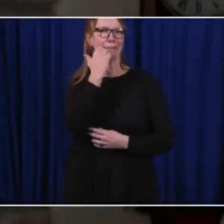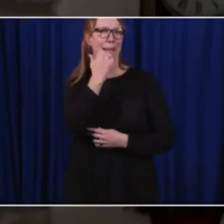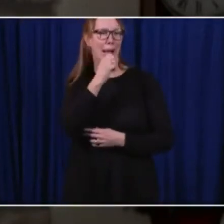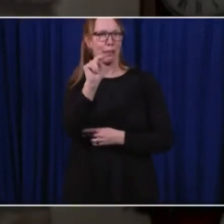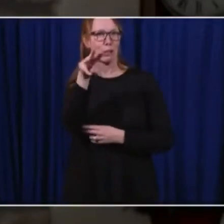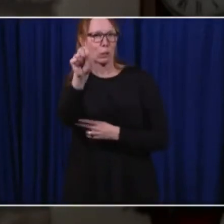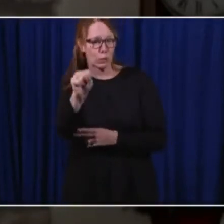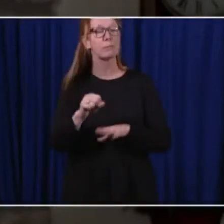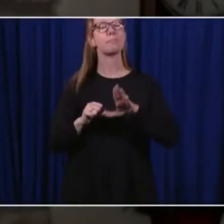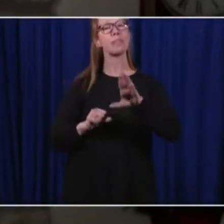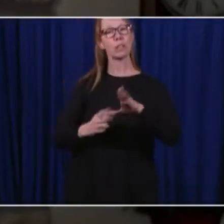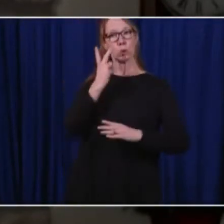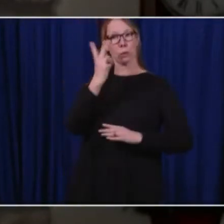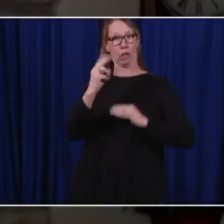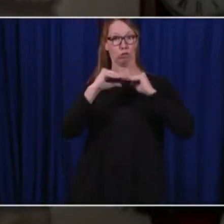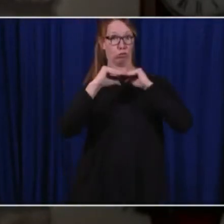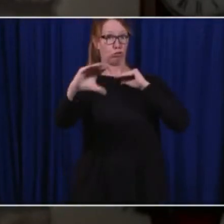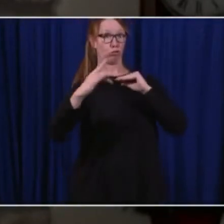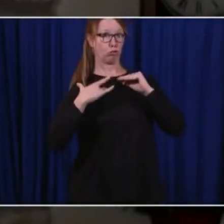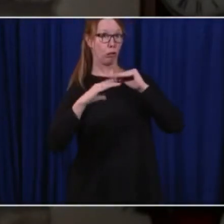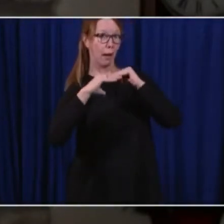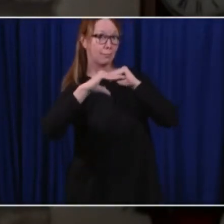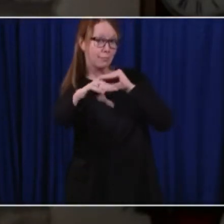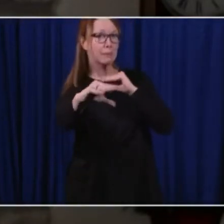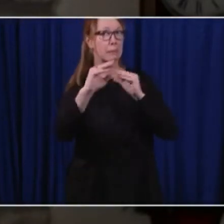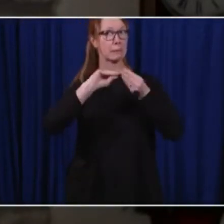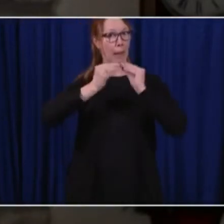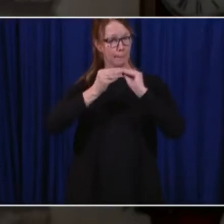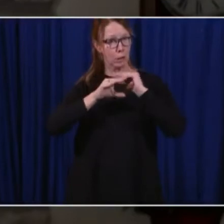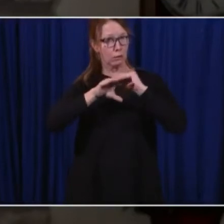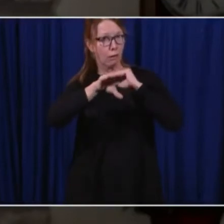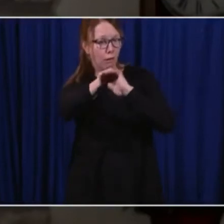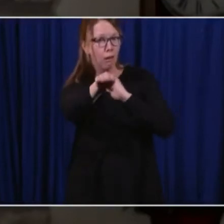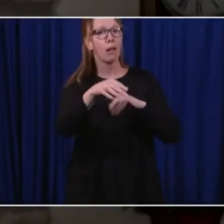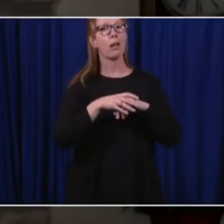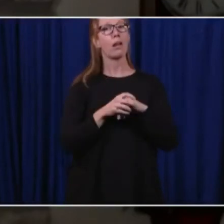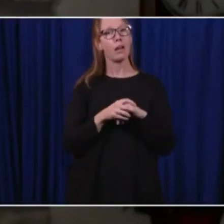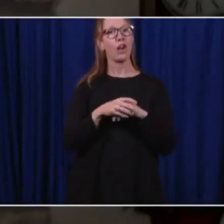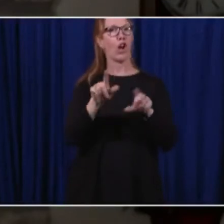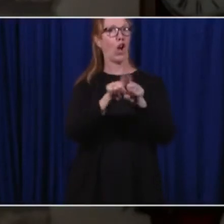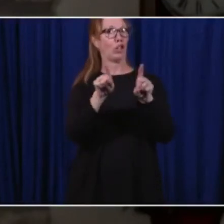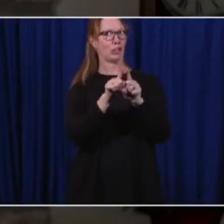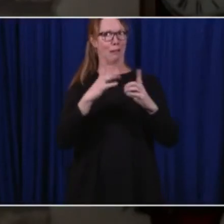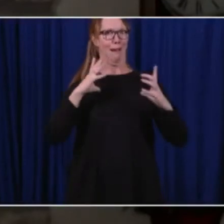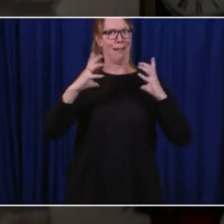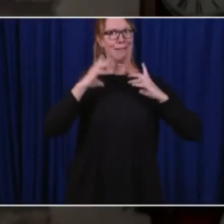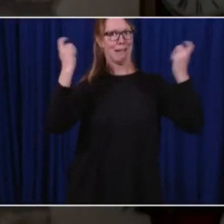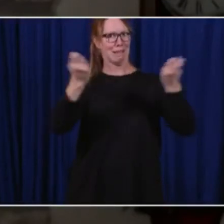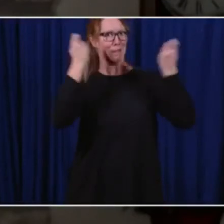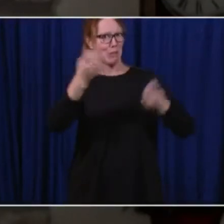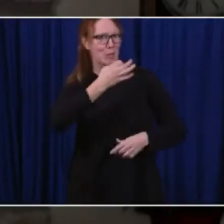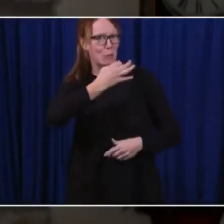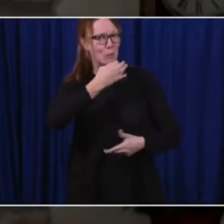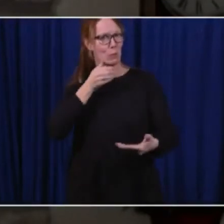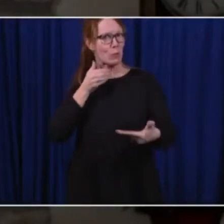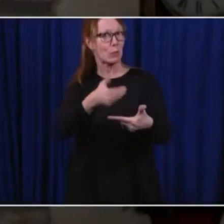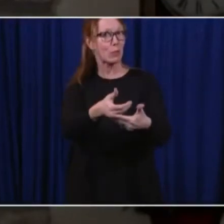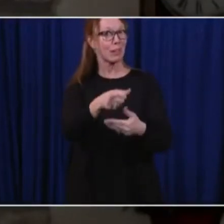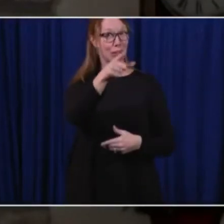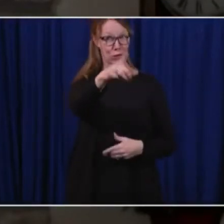trend lines, and the extended holiday celebrations coming up, how confident are you that